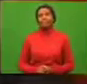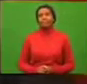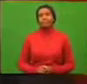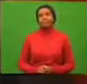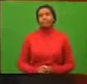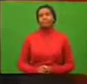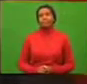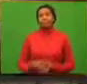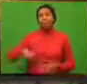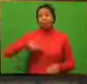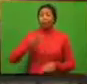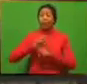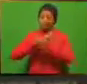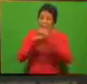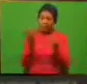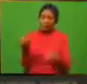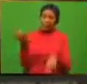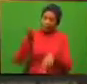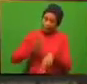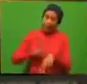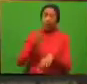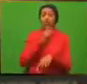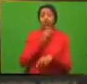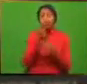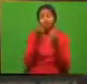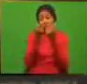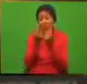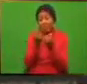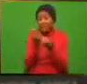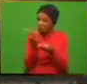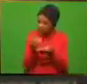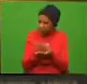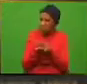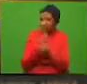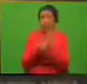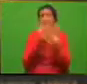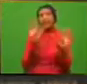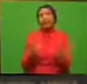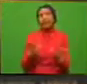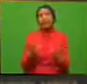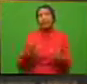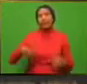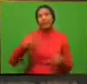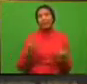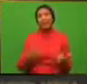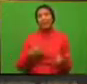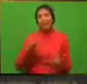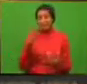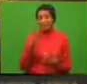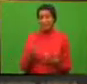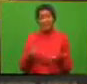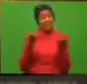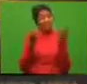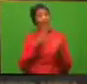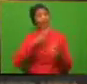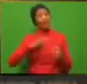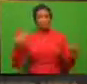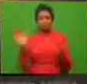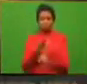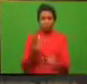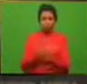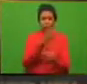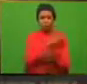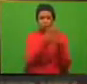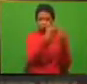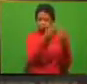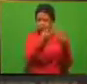We clearly need to reduce spending. It is very clear as a result of this bloated cabinet. It's